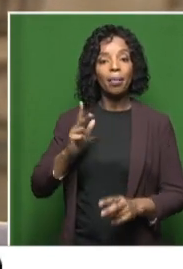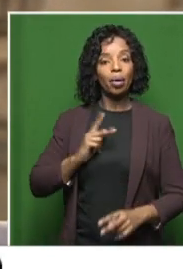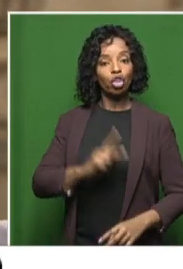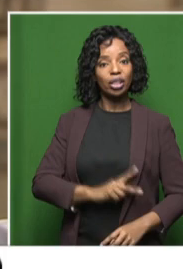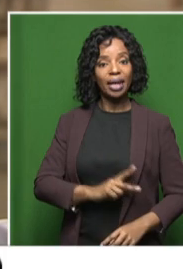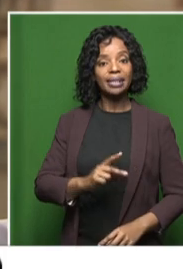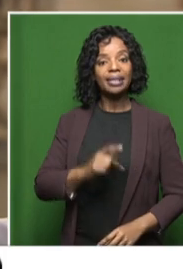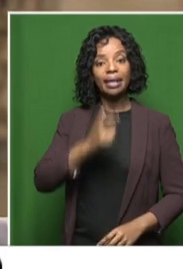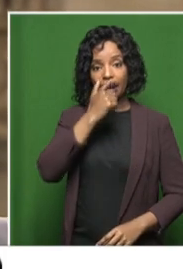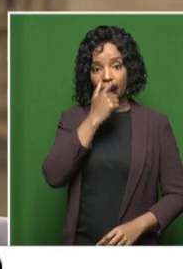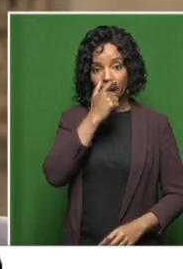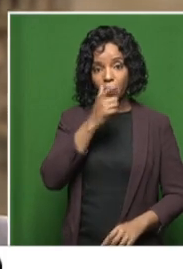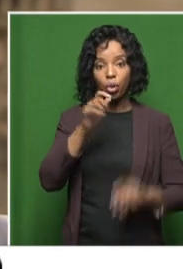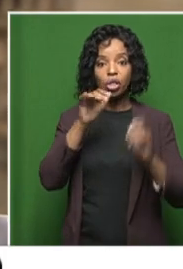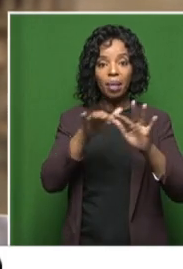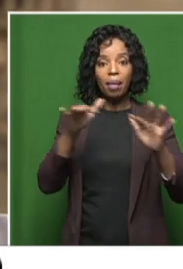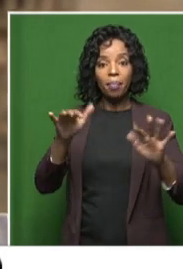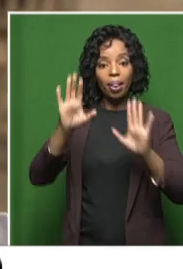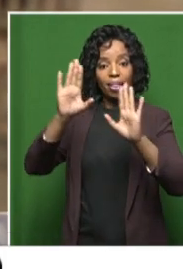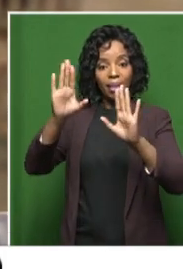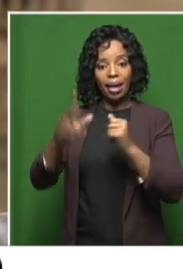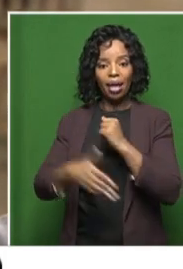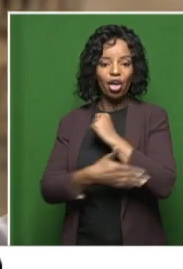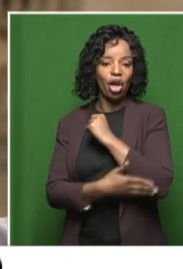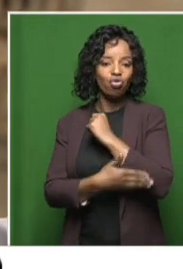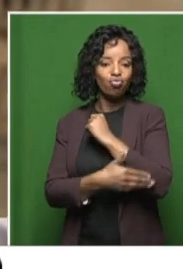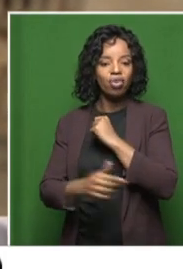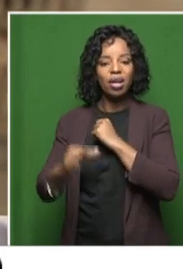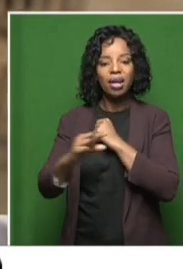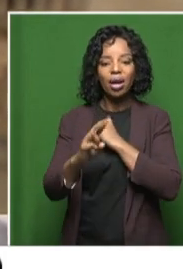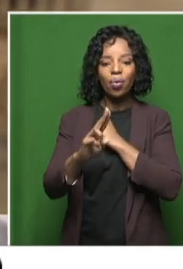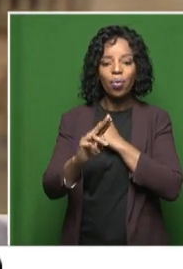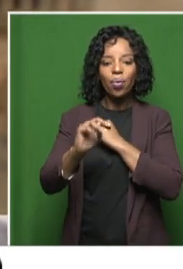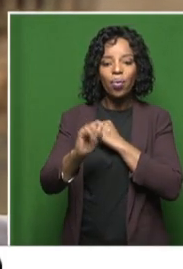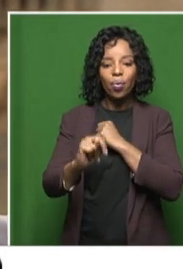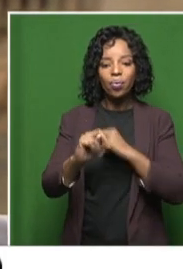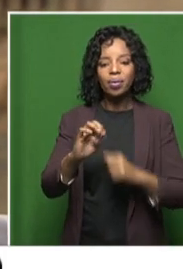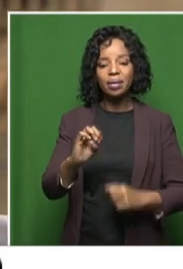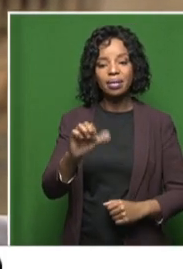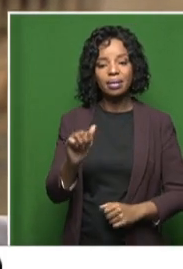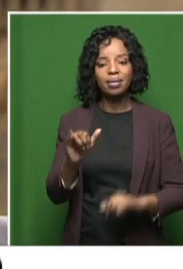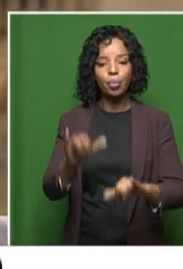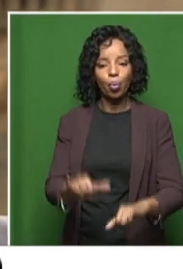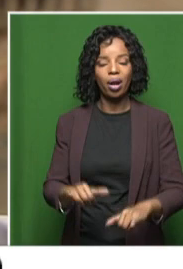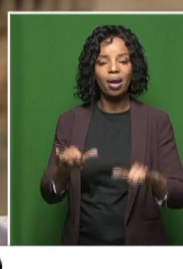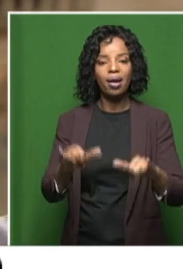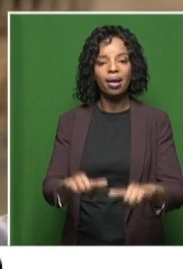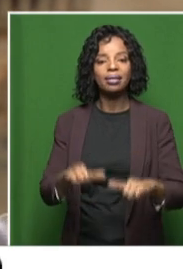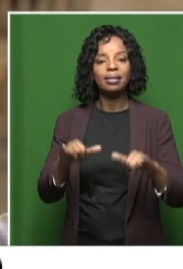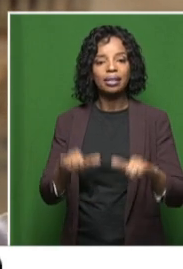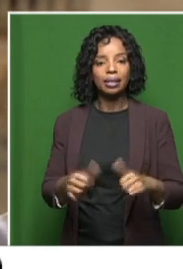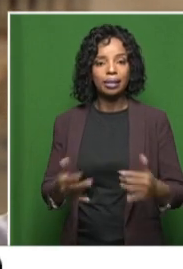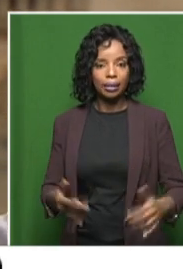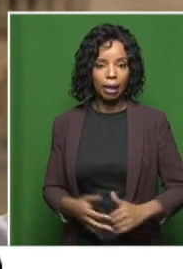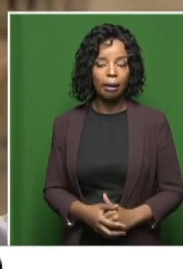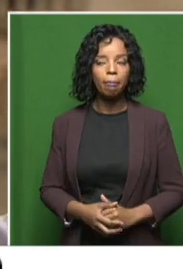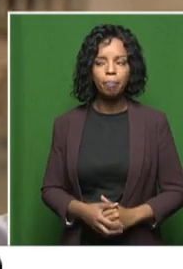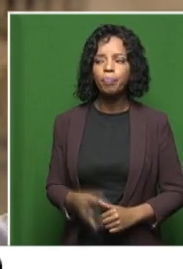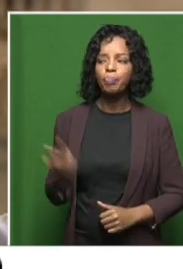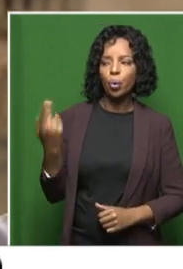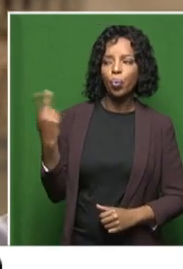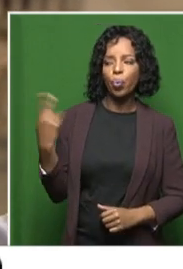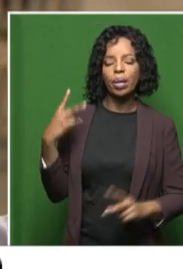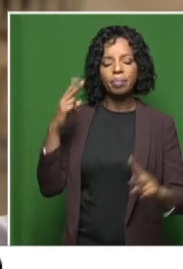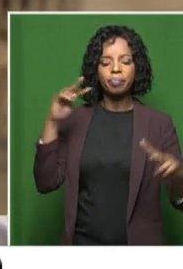Guinea-Bissau. We are African people. I think from a point of view of solidarity with each other, that's